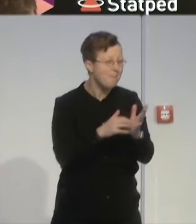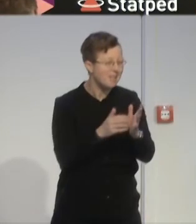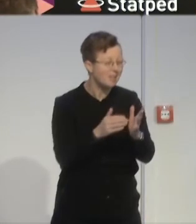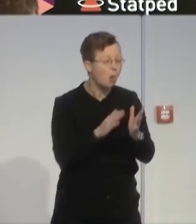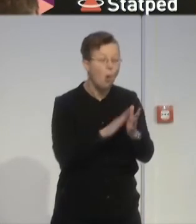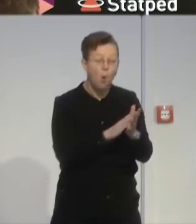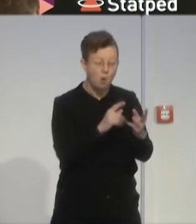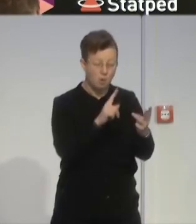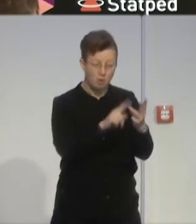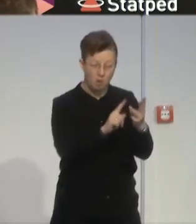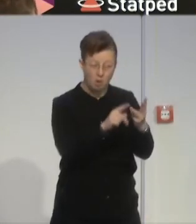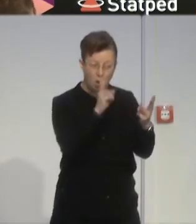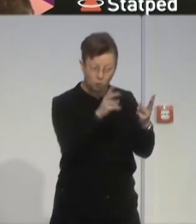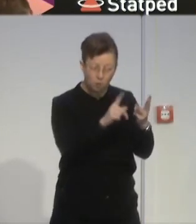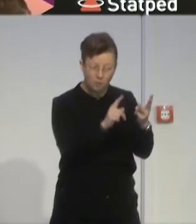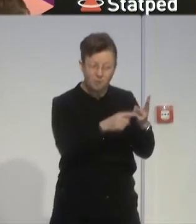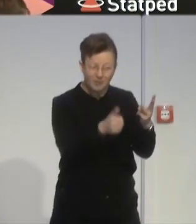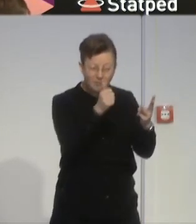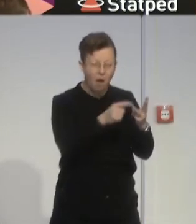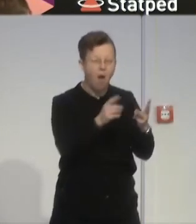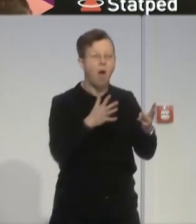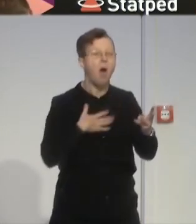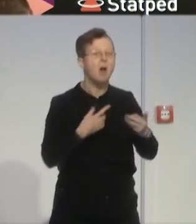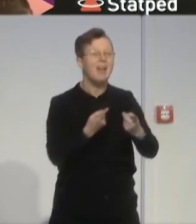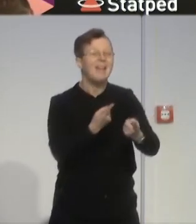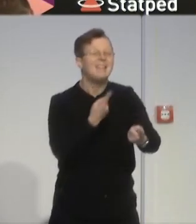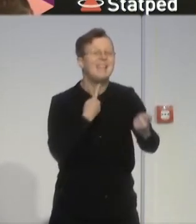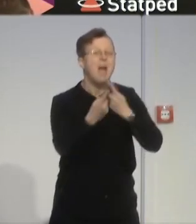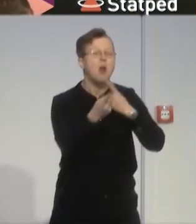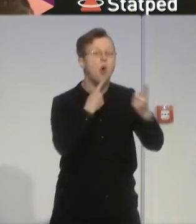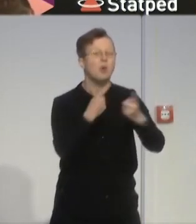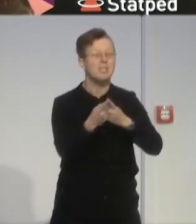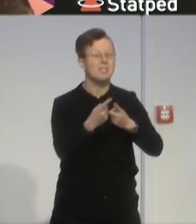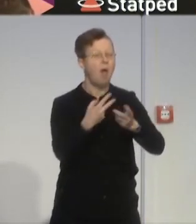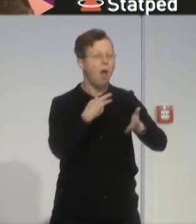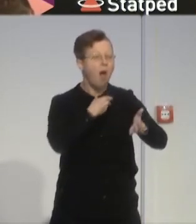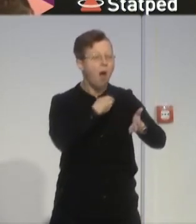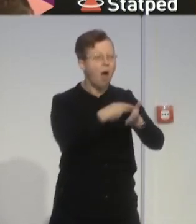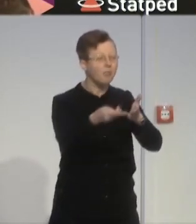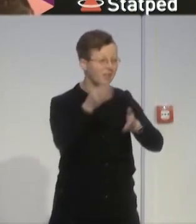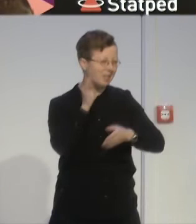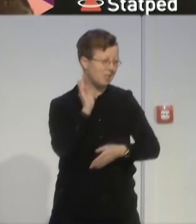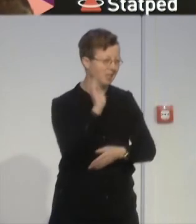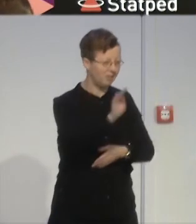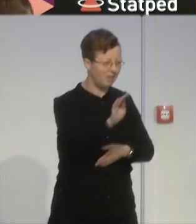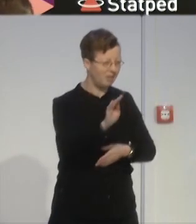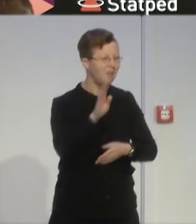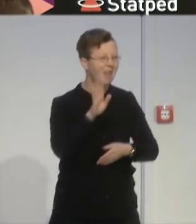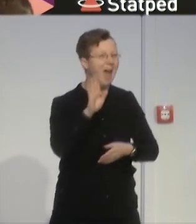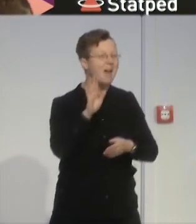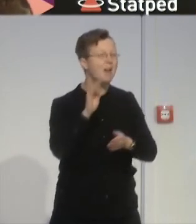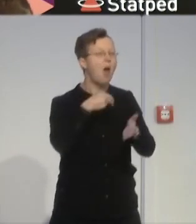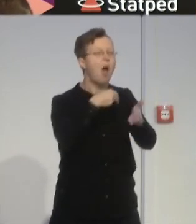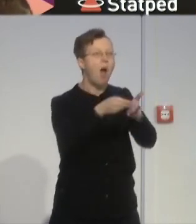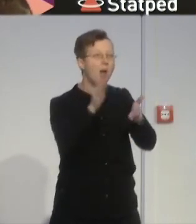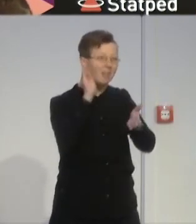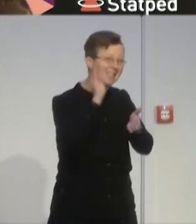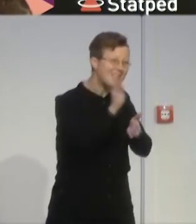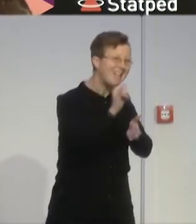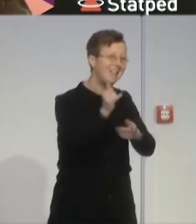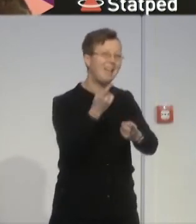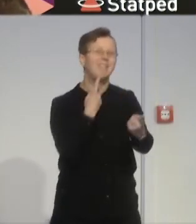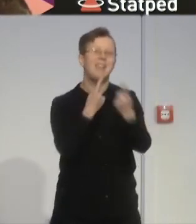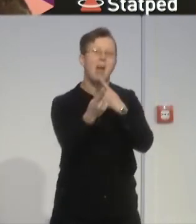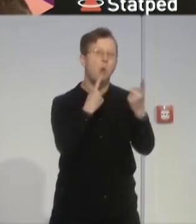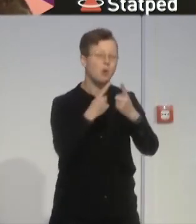lastly, it has dialogical addressivity. It is addressed in a dialogical